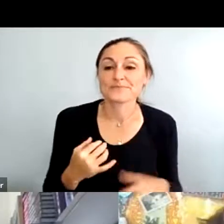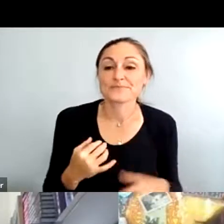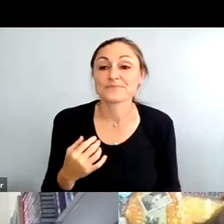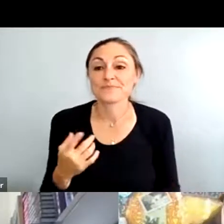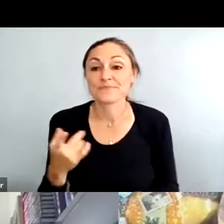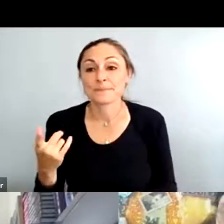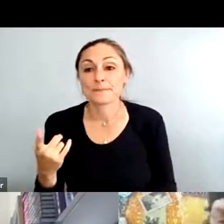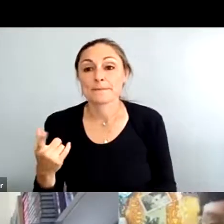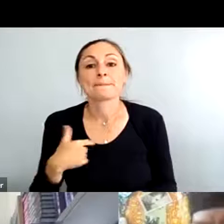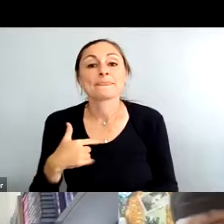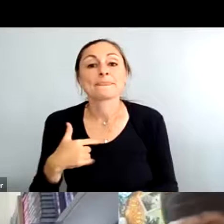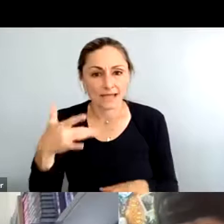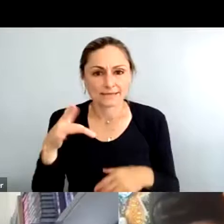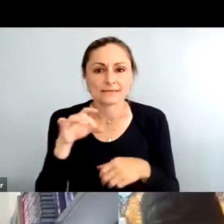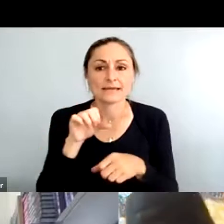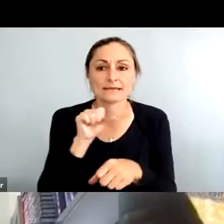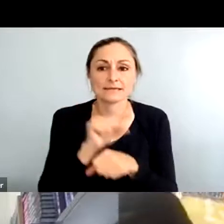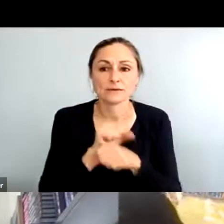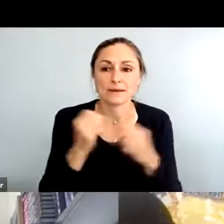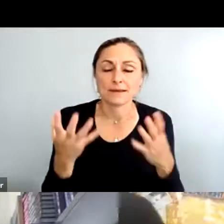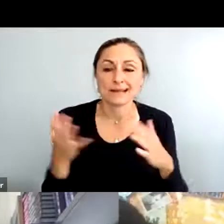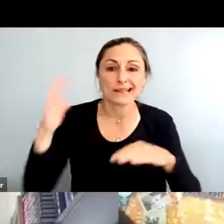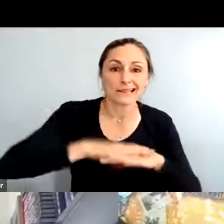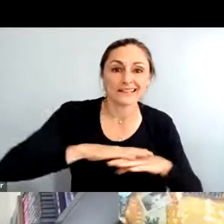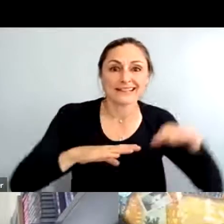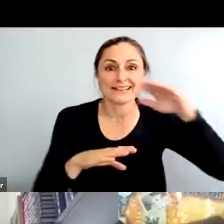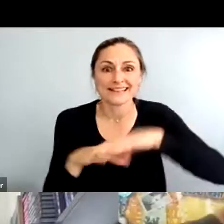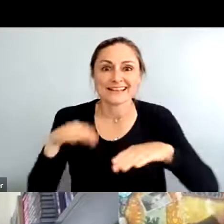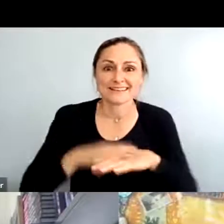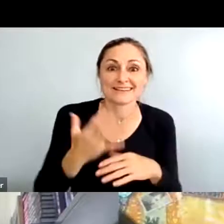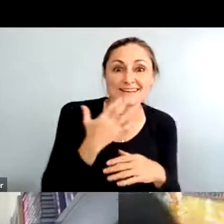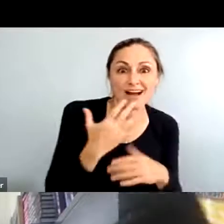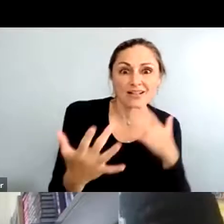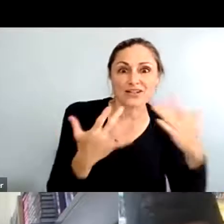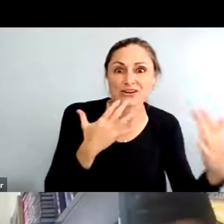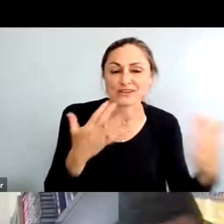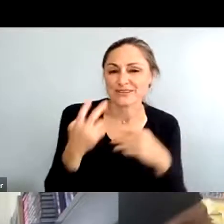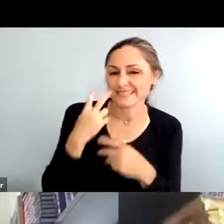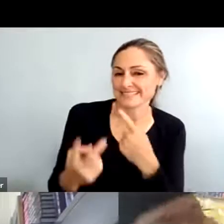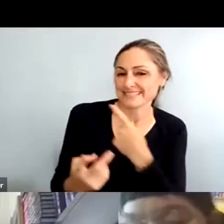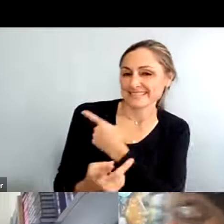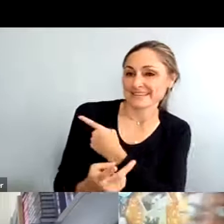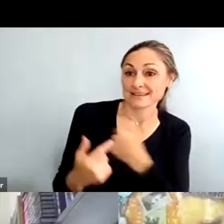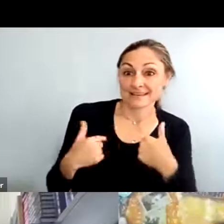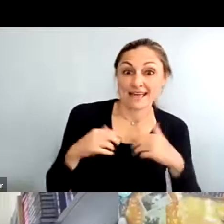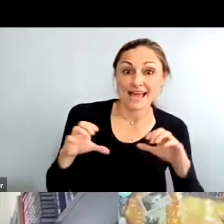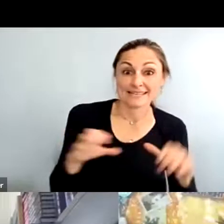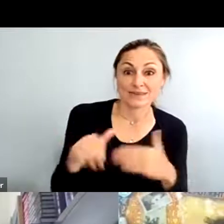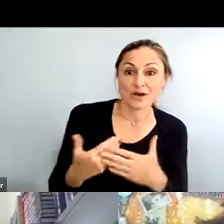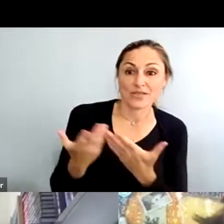I tend to work in a lot of layers and colors, as you can see in the wall behind me. I've done all this, but